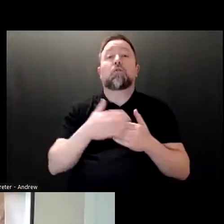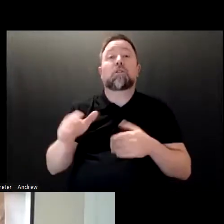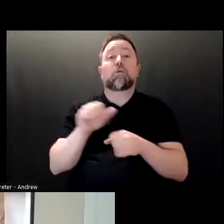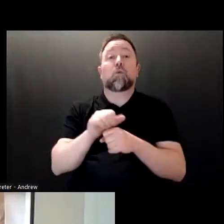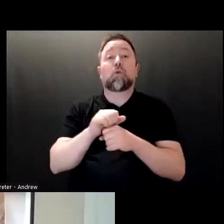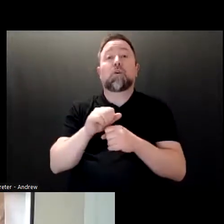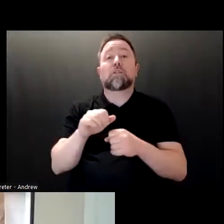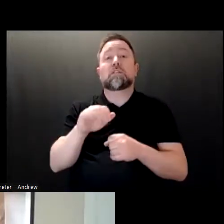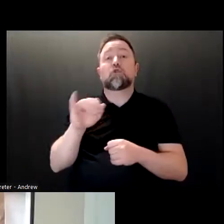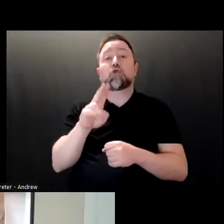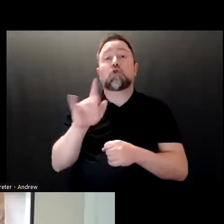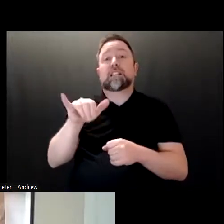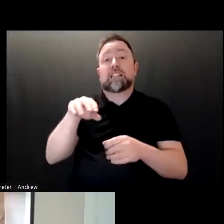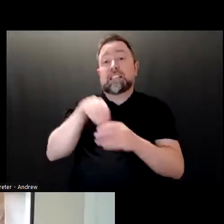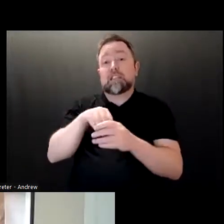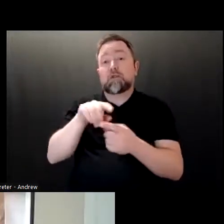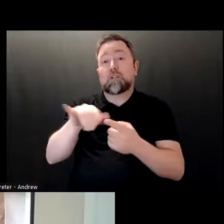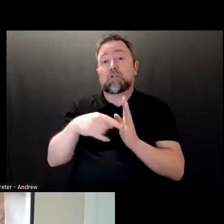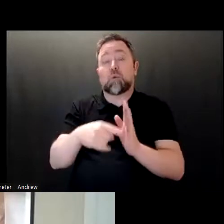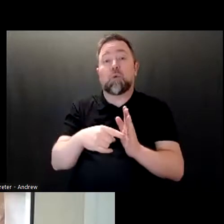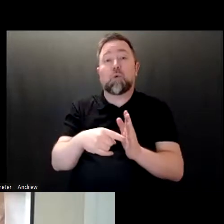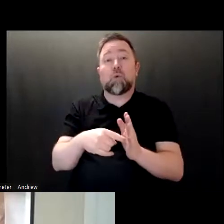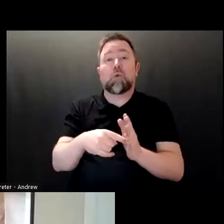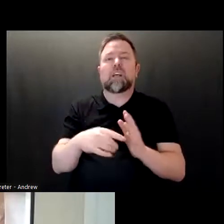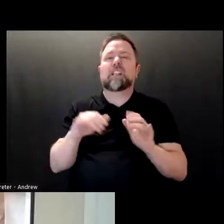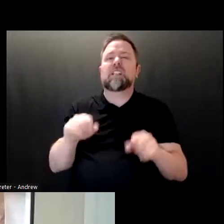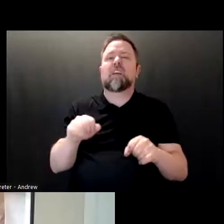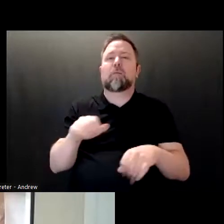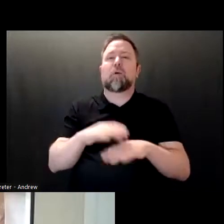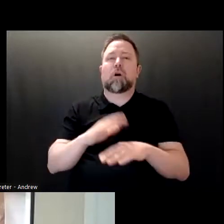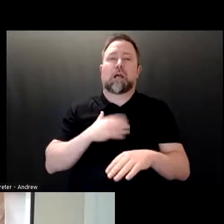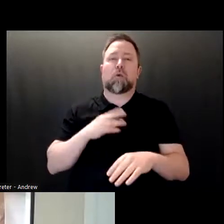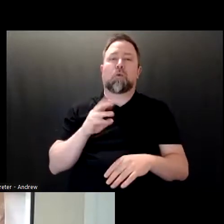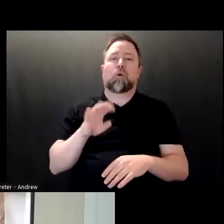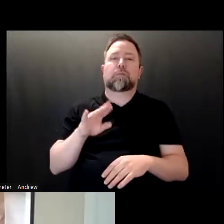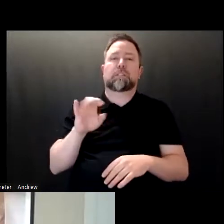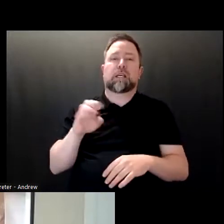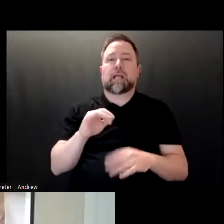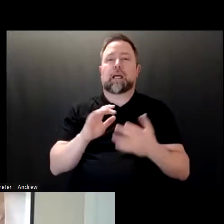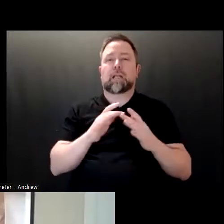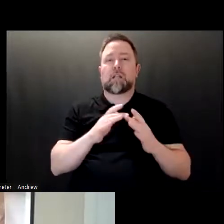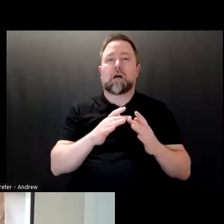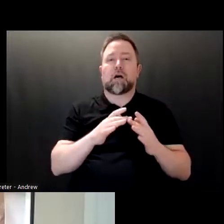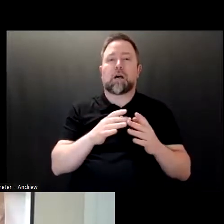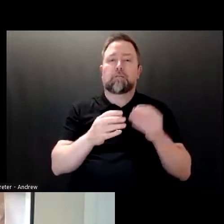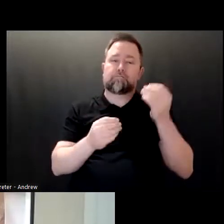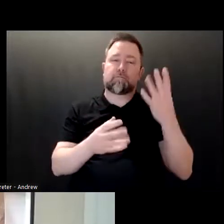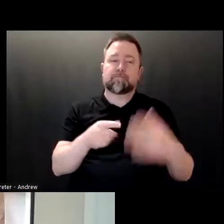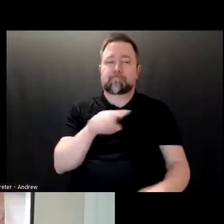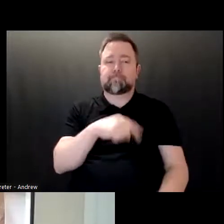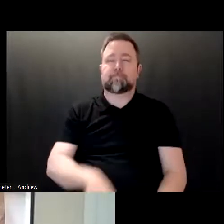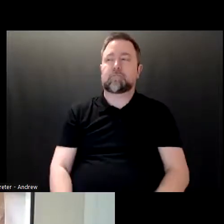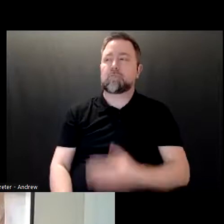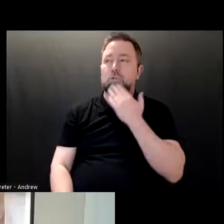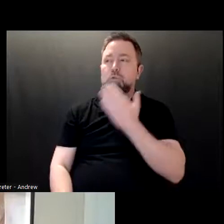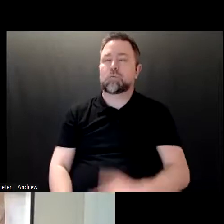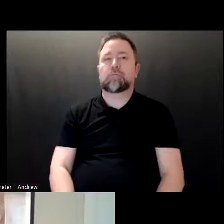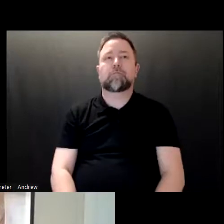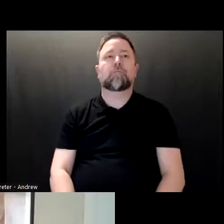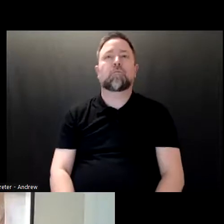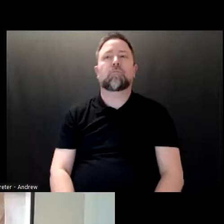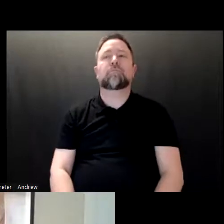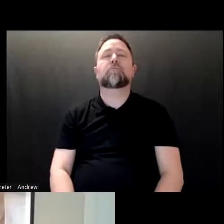Emily Zilber, our director of curatorial strategy, and what they will do with inviting contemporary artists